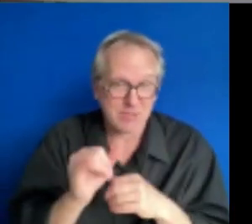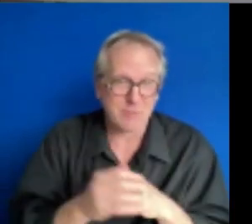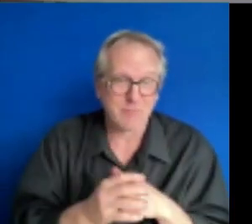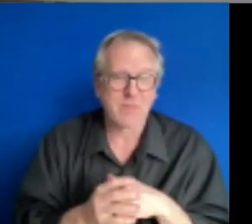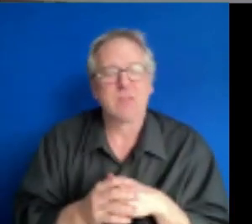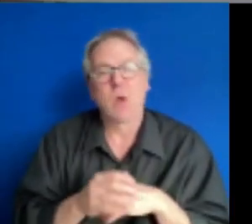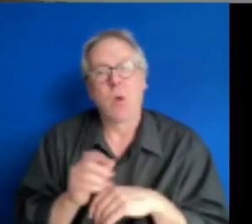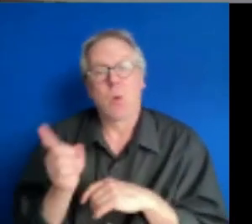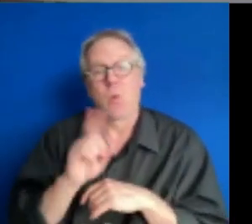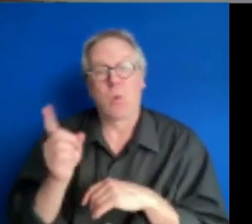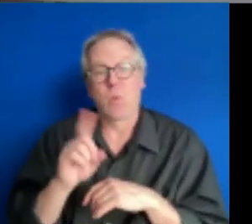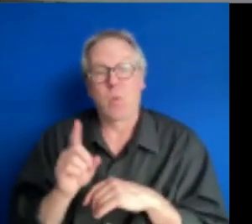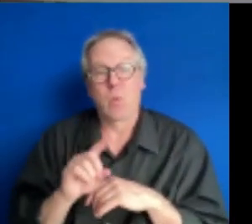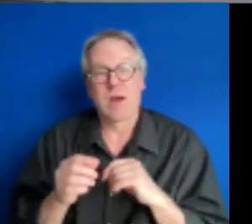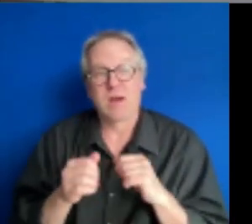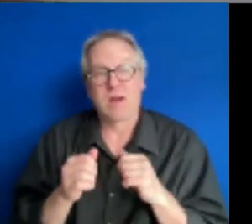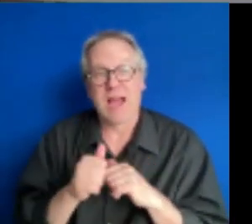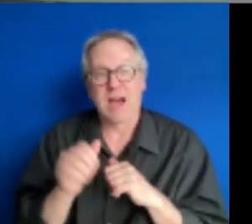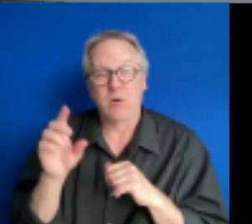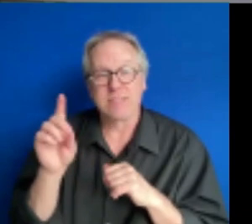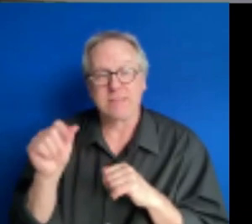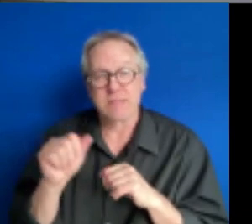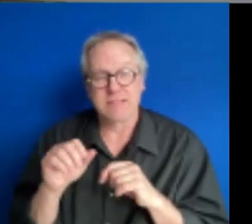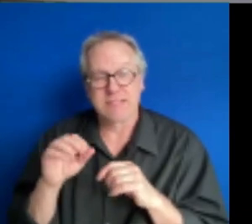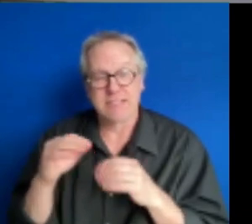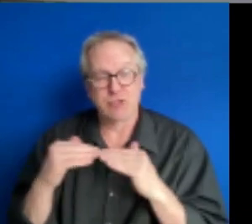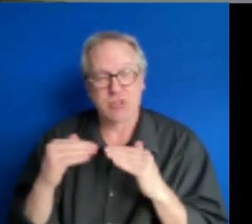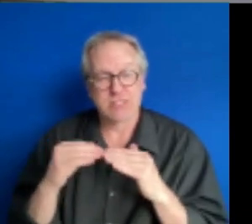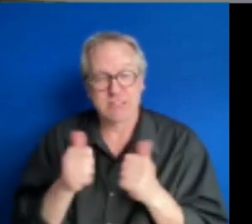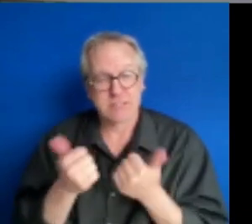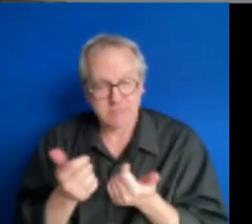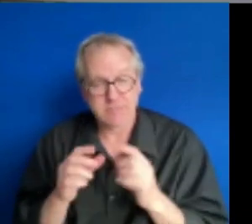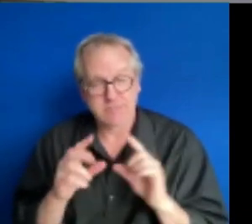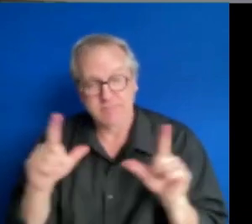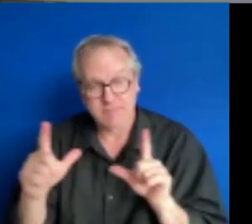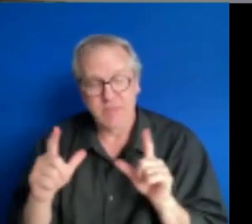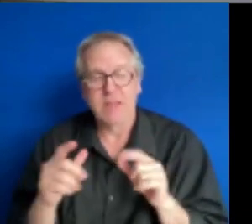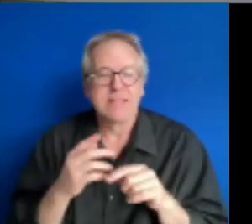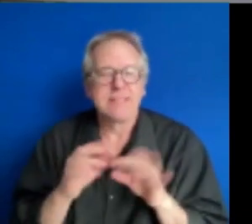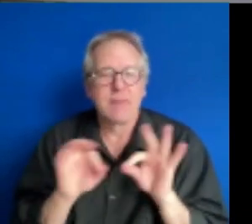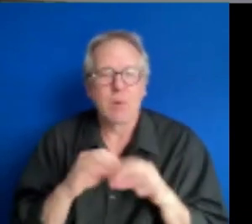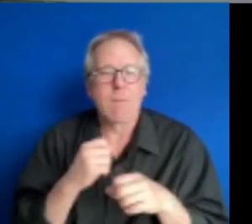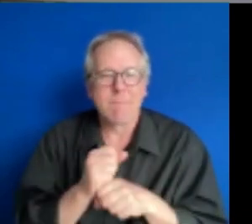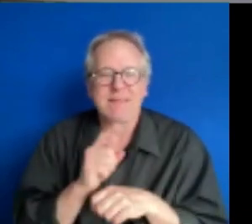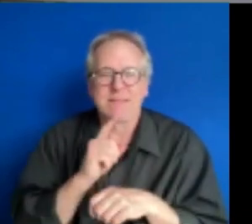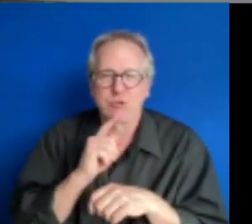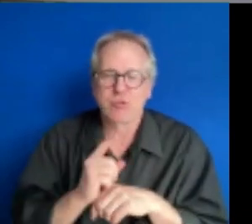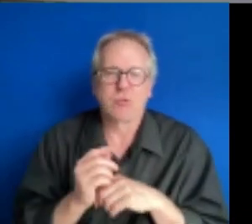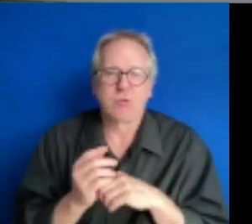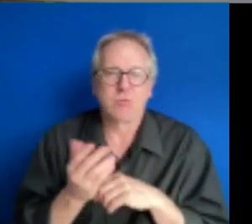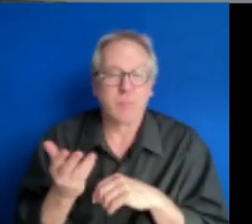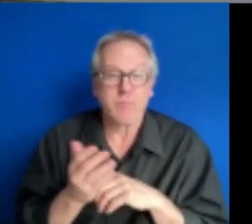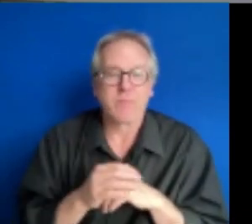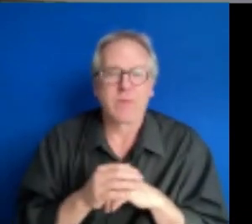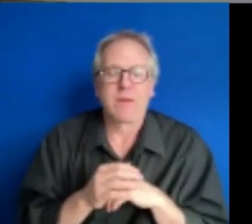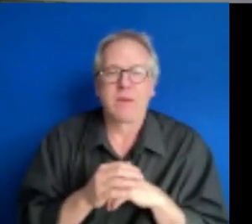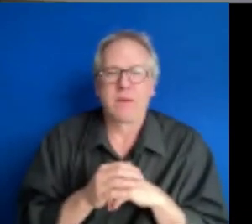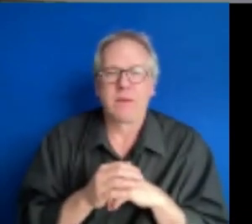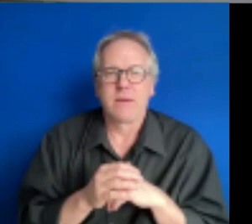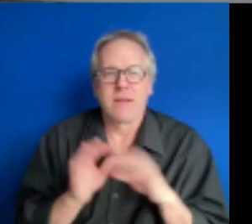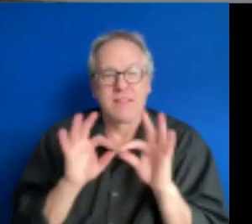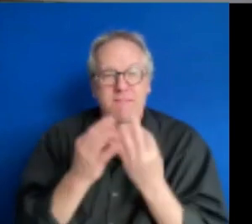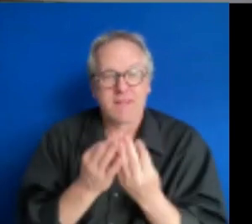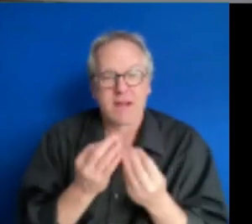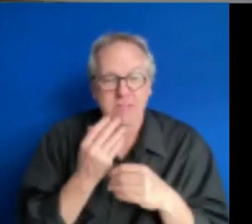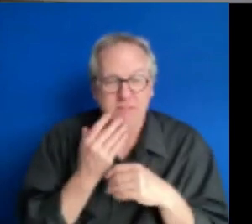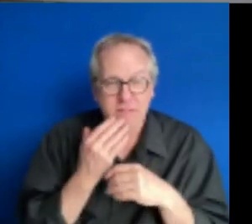that would come into disability justice is again really just making sure that we are understanding that families of